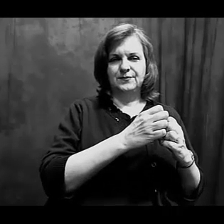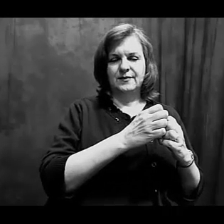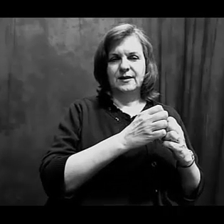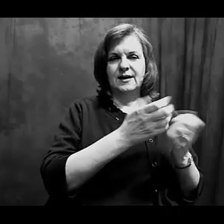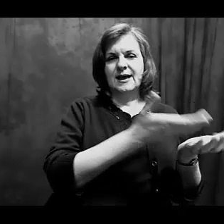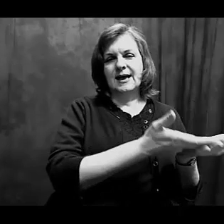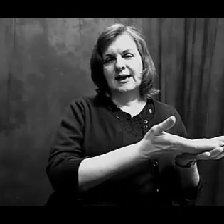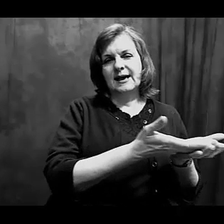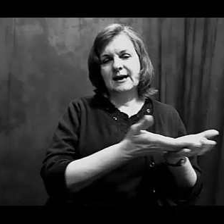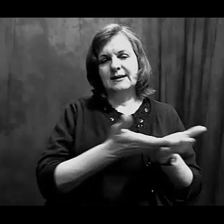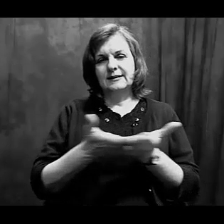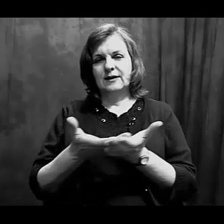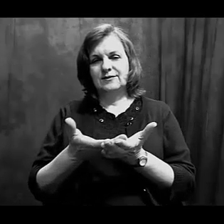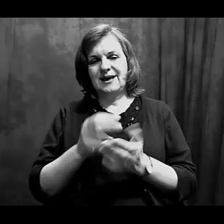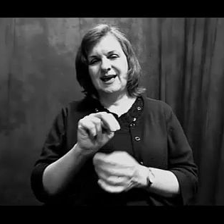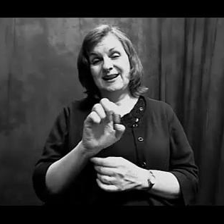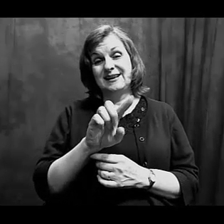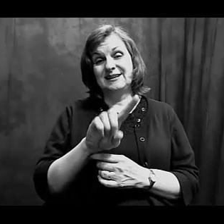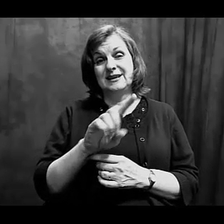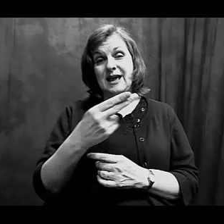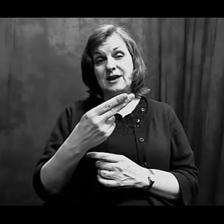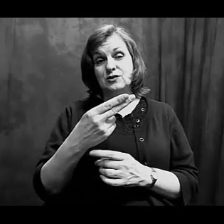And it's going to transport